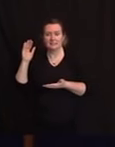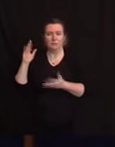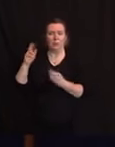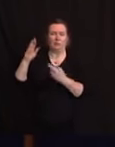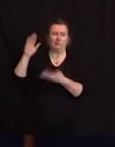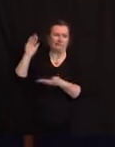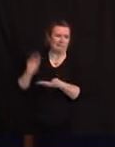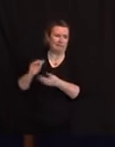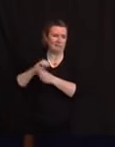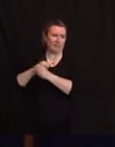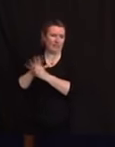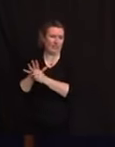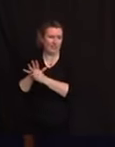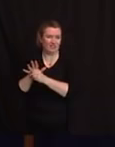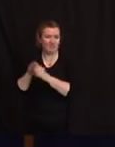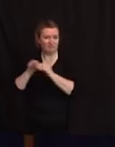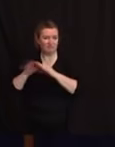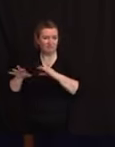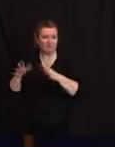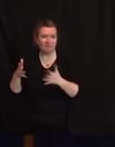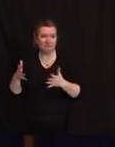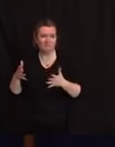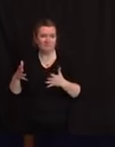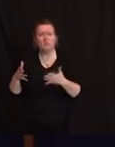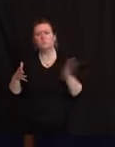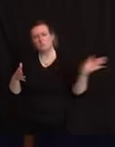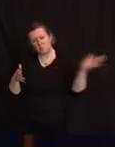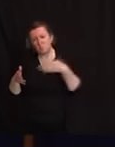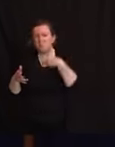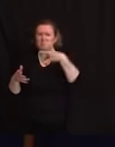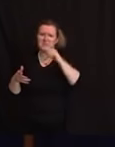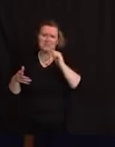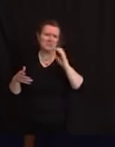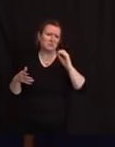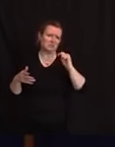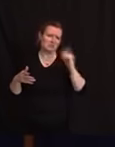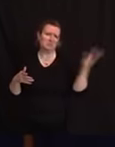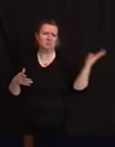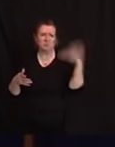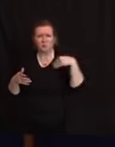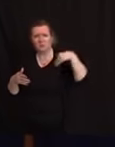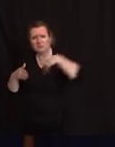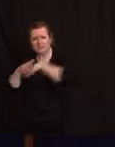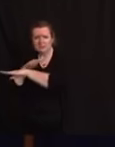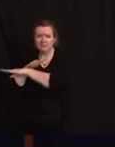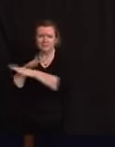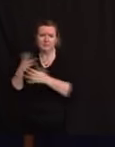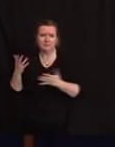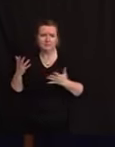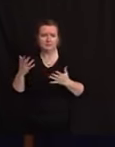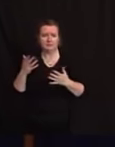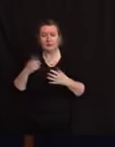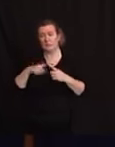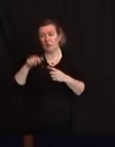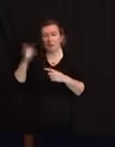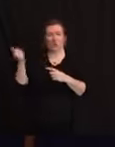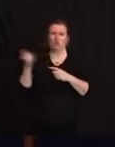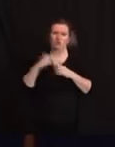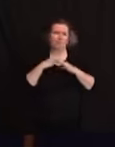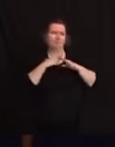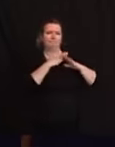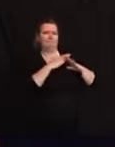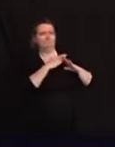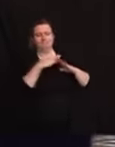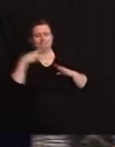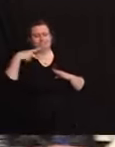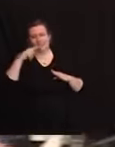taking place. But I would not be surprised to hear that they are not in some other facilities where they're staffing struggles. Real quick, Dave,